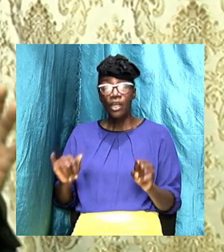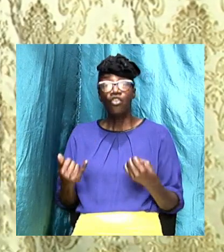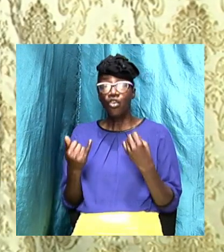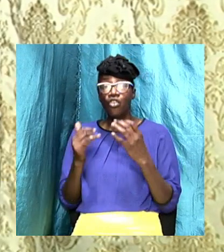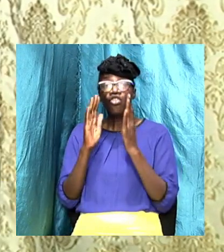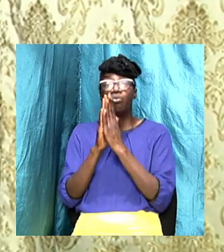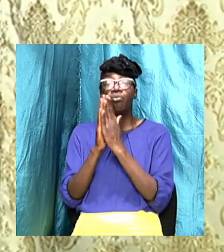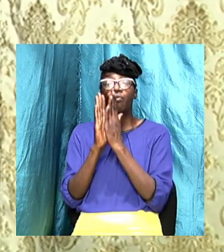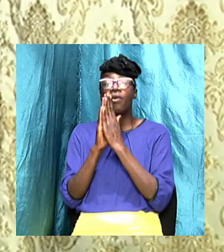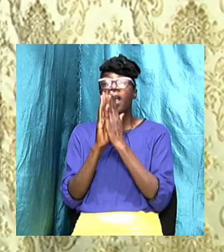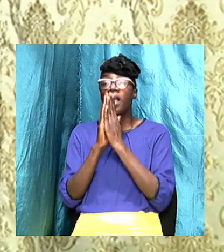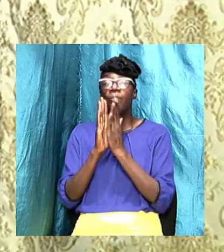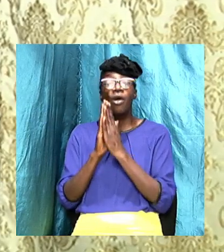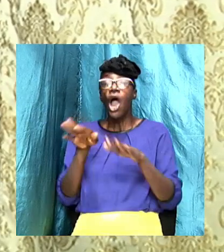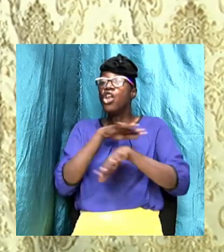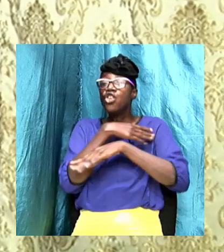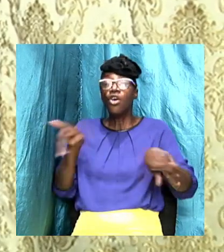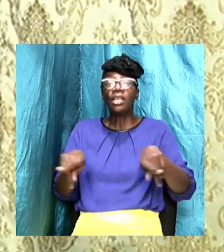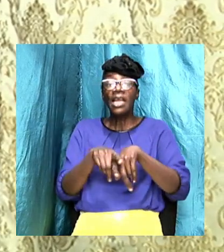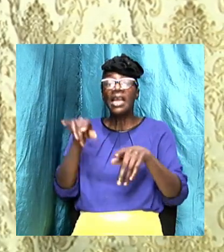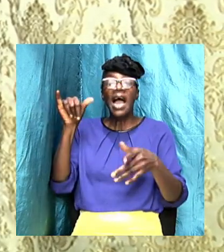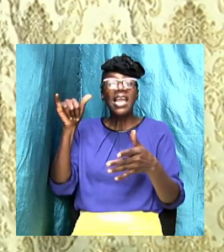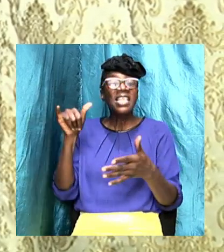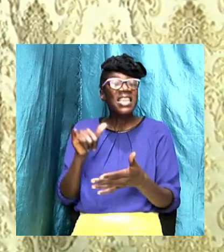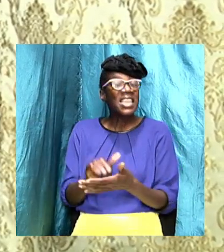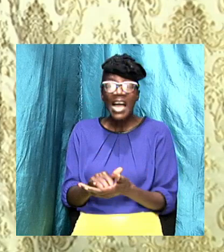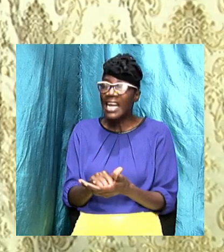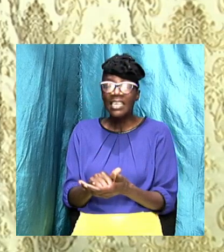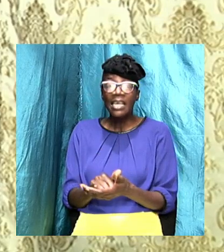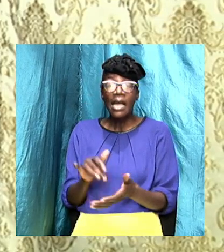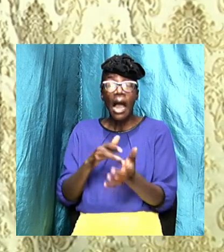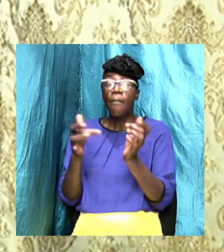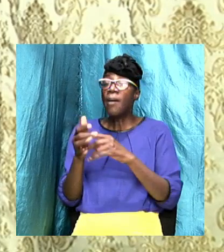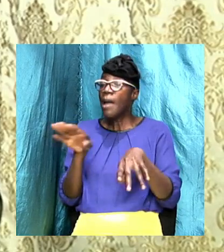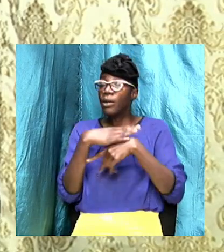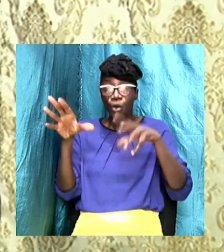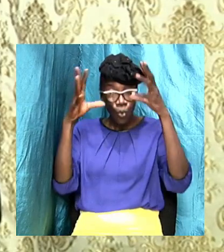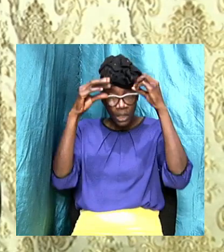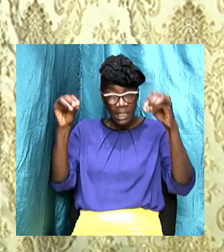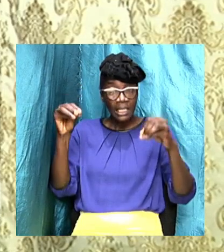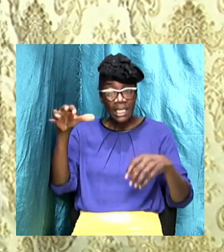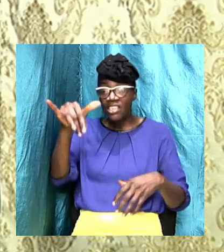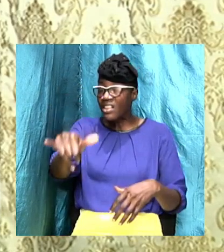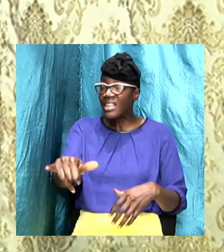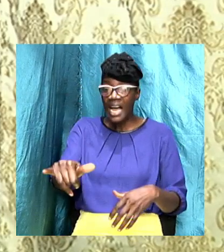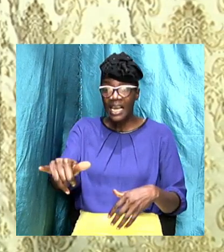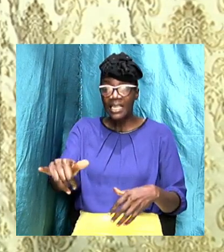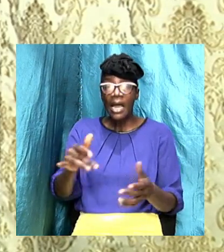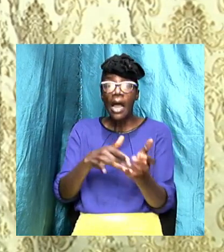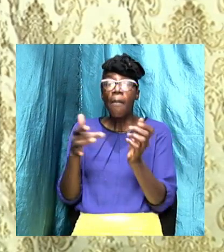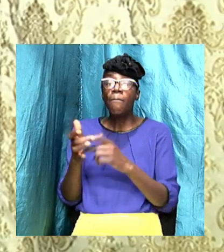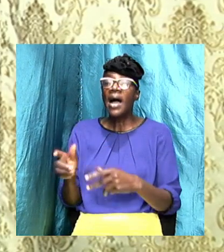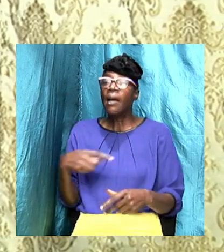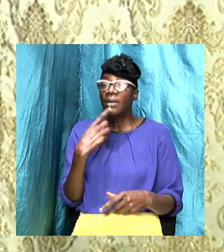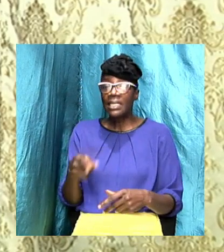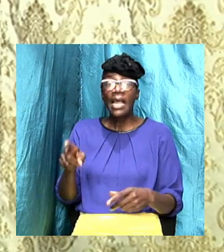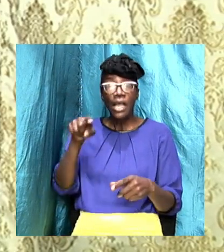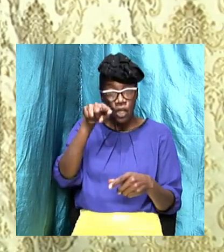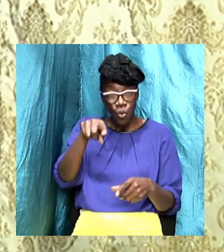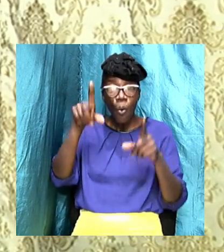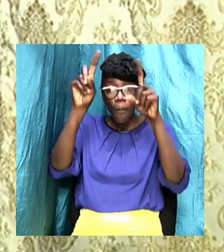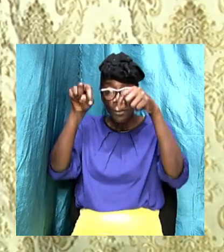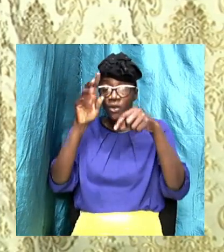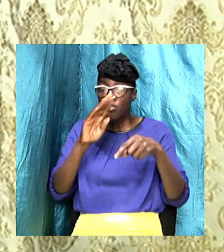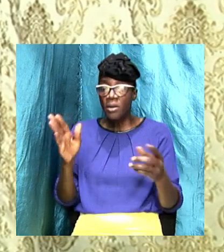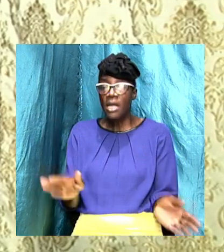pray the prayer, nothing like that. The Bible does not teach us that. What the Bible says is that you must be